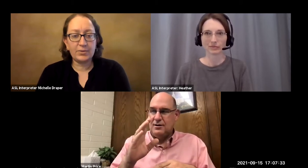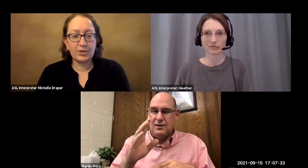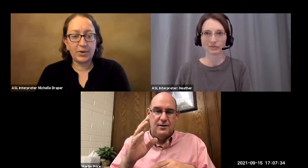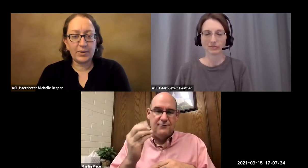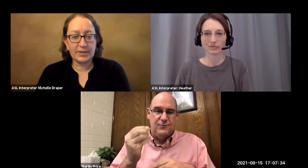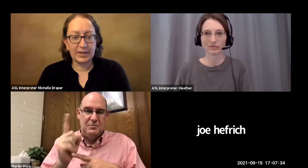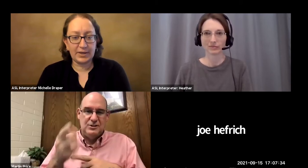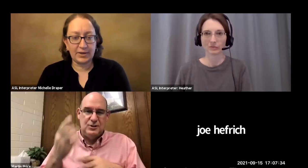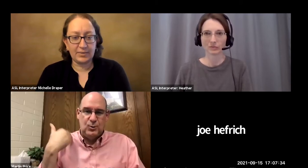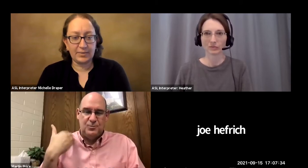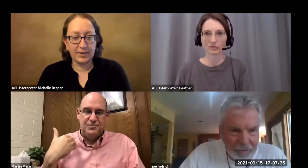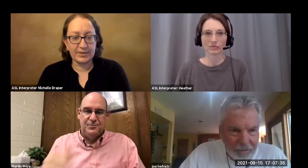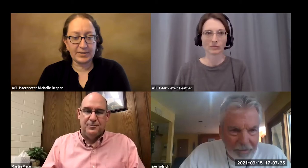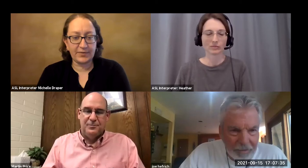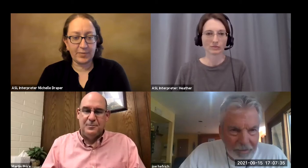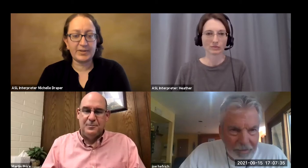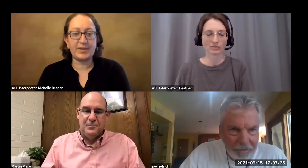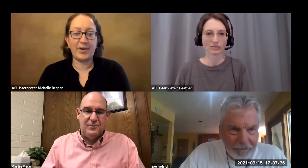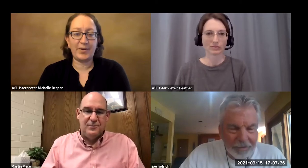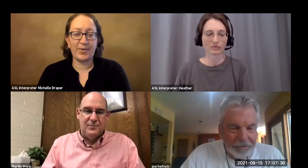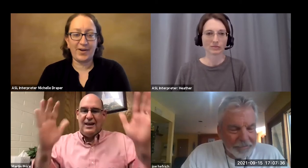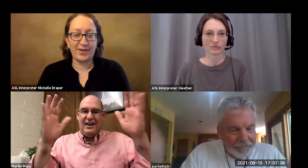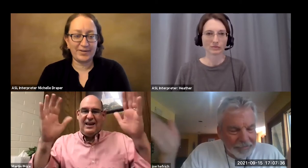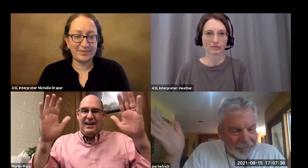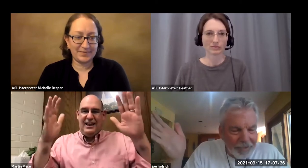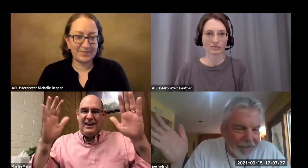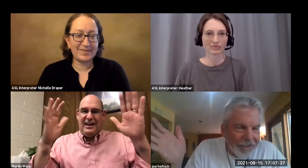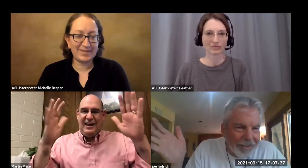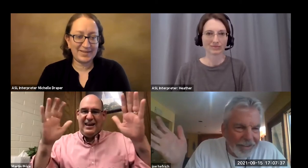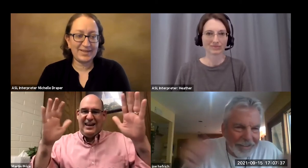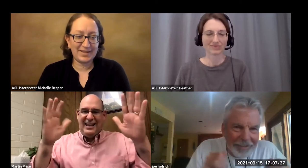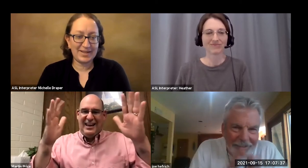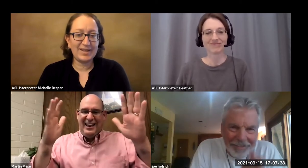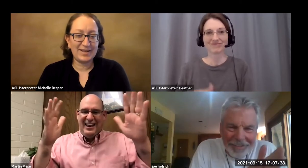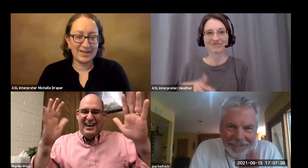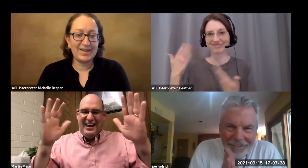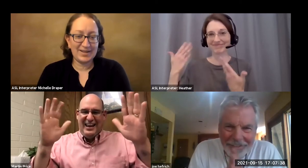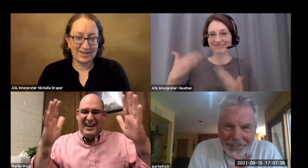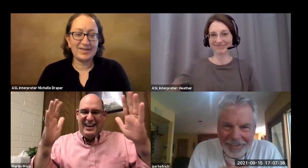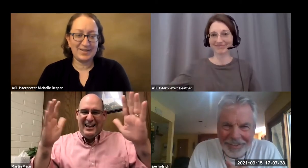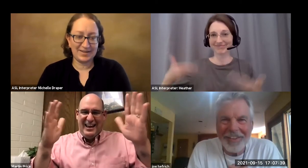I know Joe is here. He was just here a few minutes ago. There you are. Ta-da.